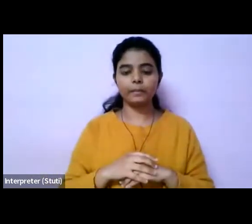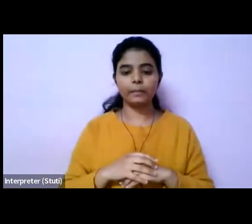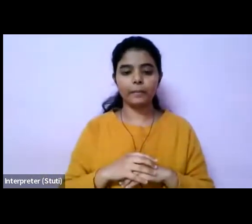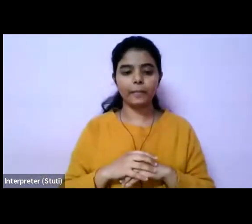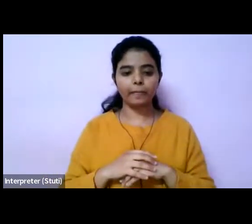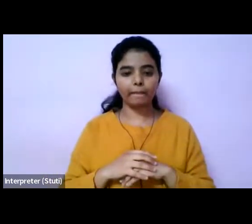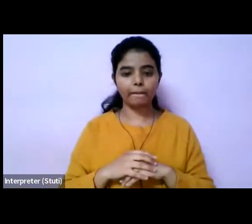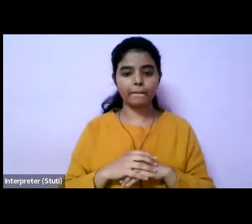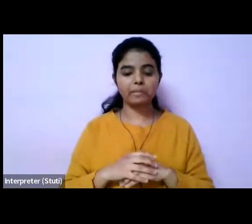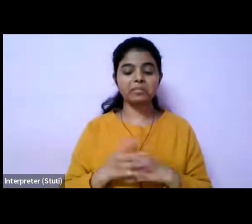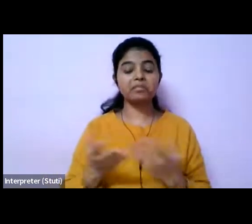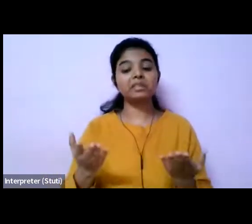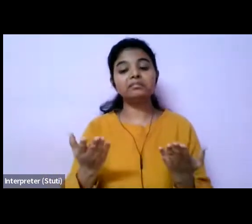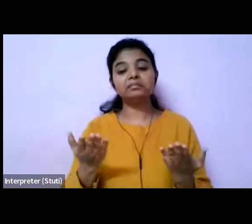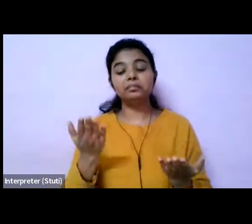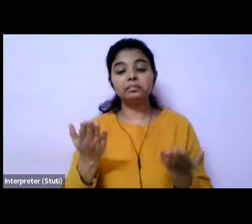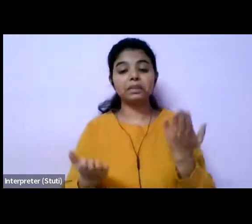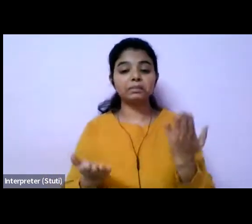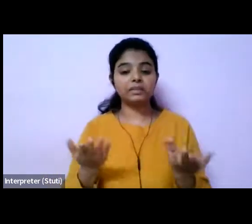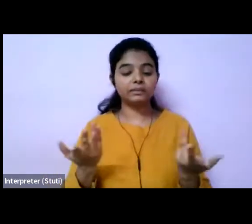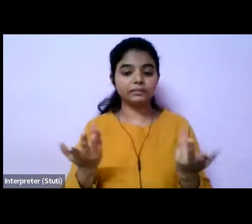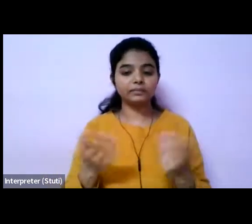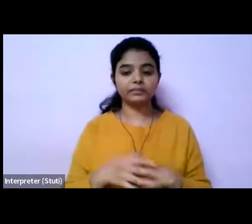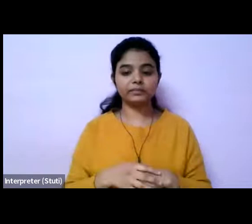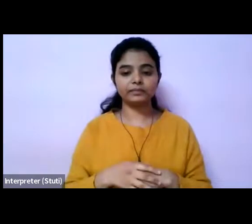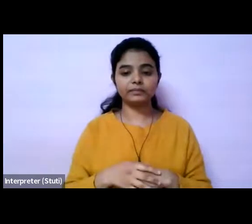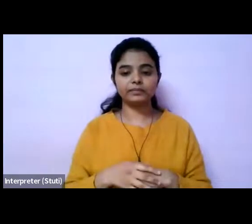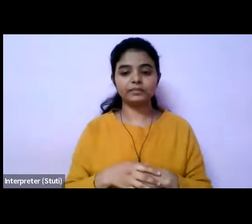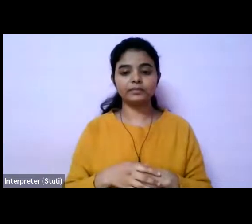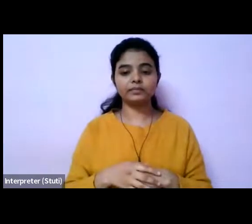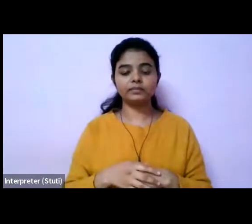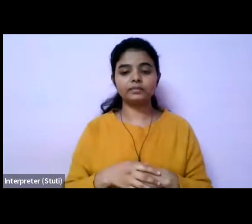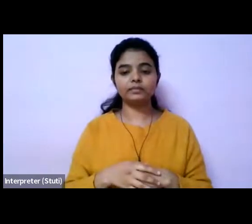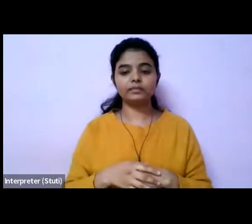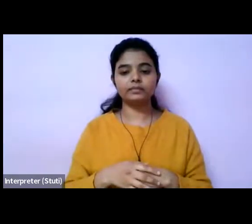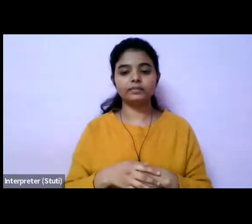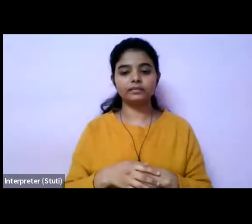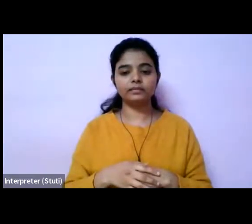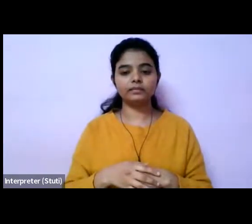Now, this seems to be a particularly